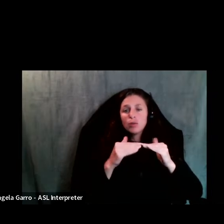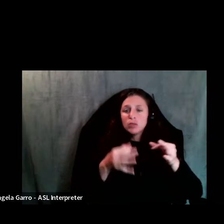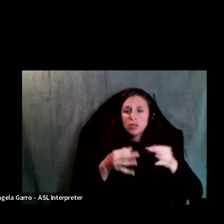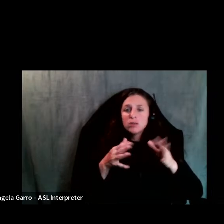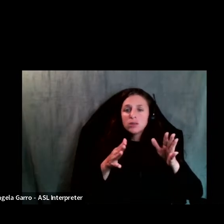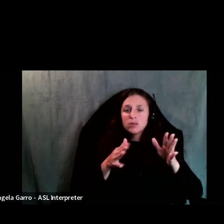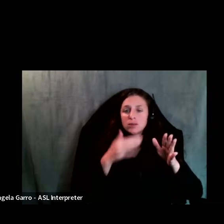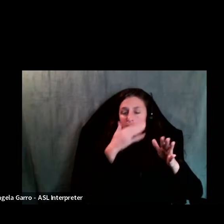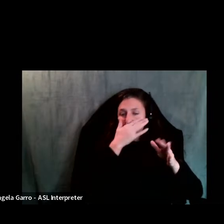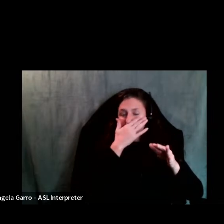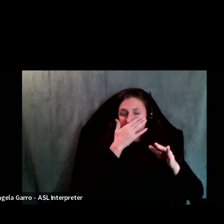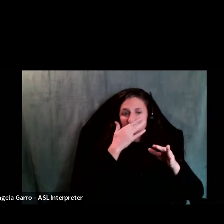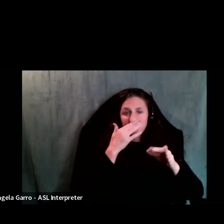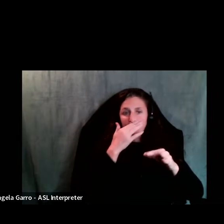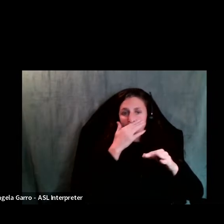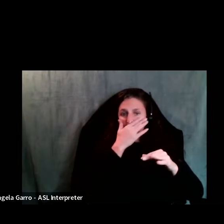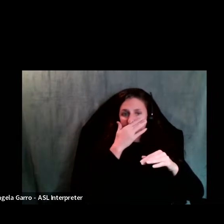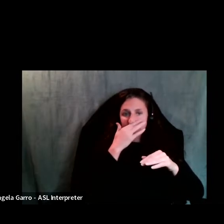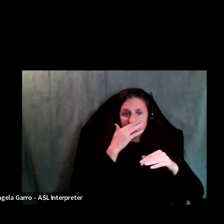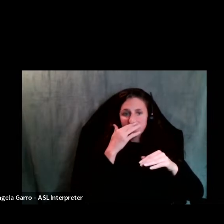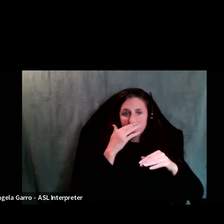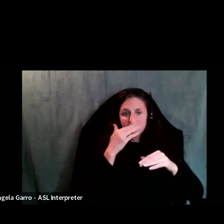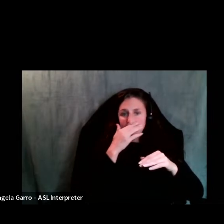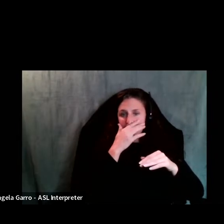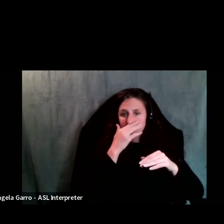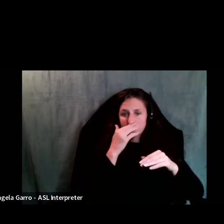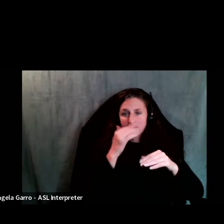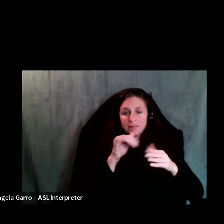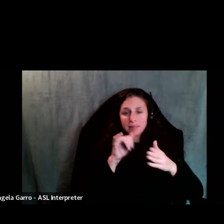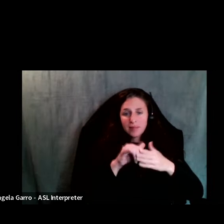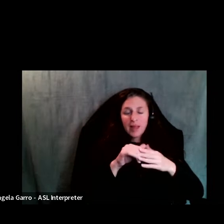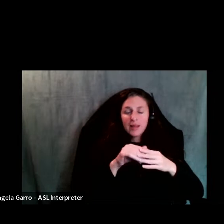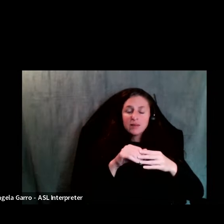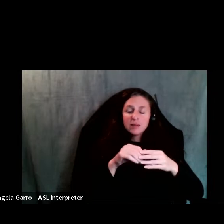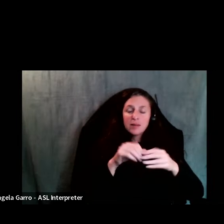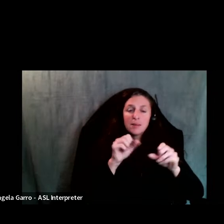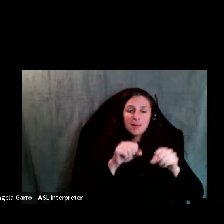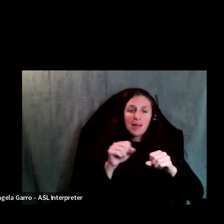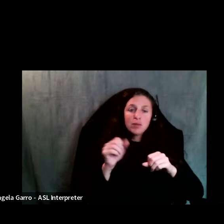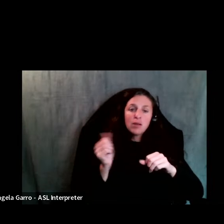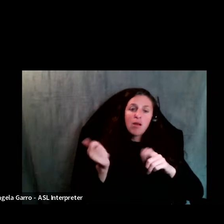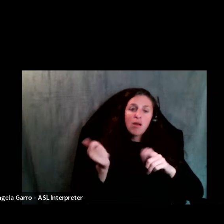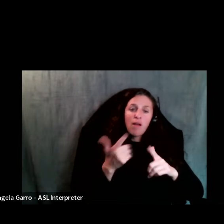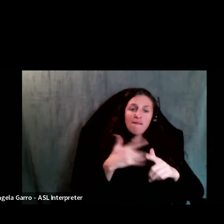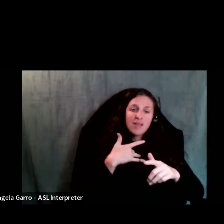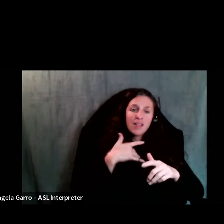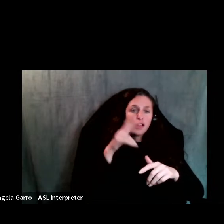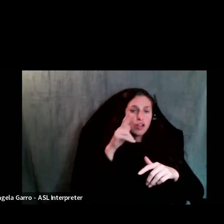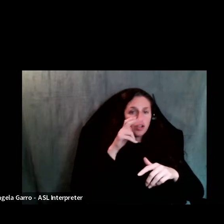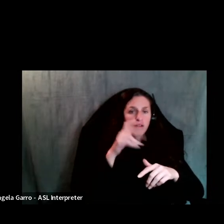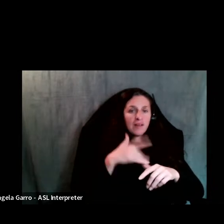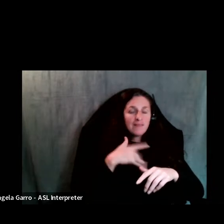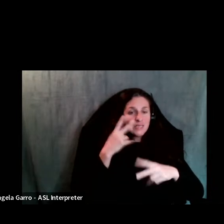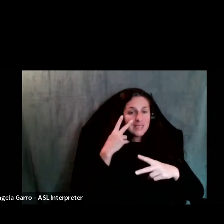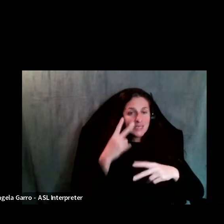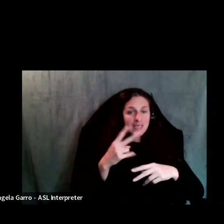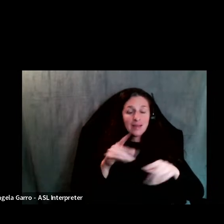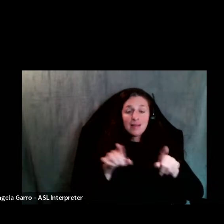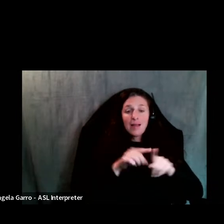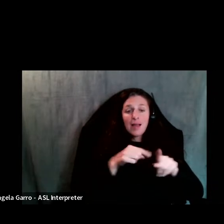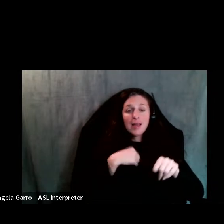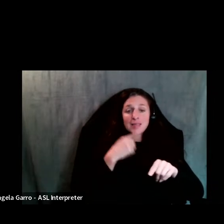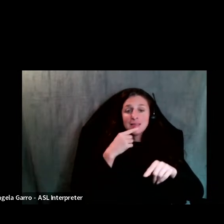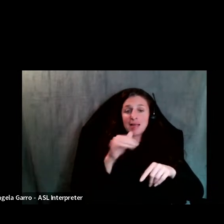And that is to be able to have everyone feel heard and everybody feel seen. Like I said at the